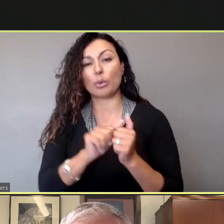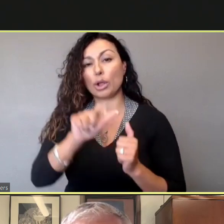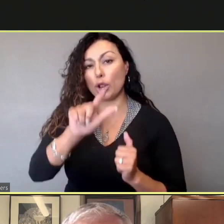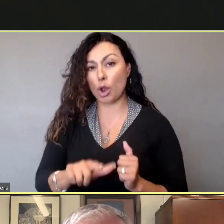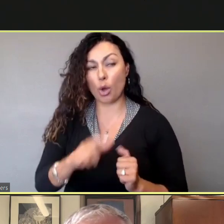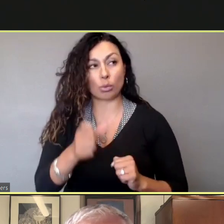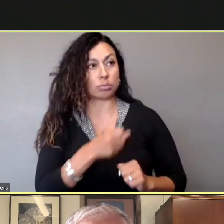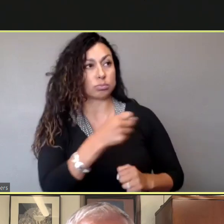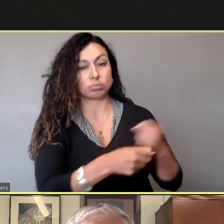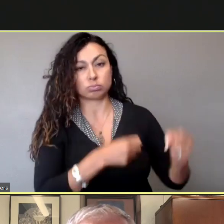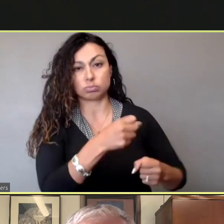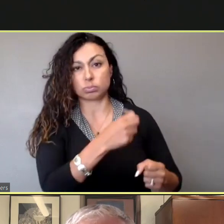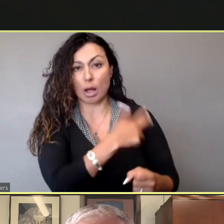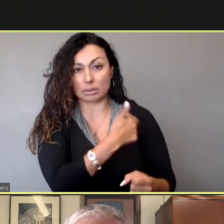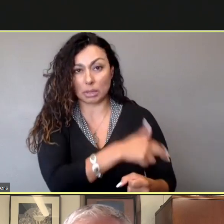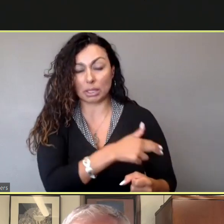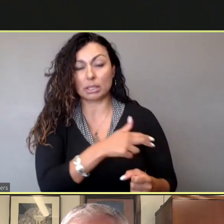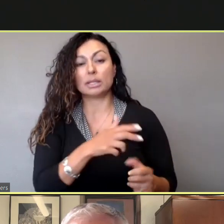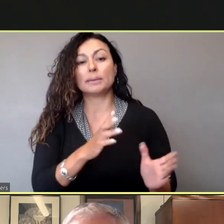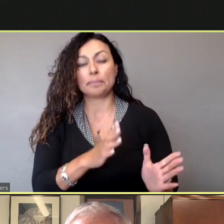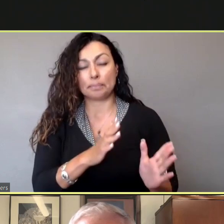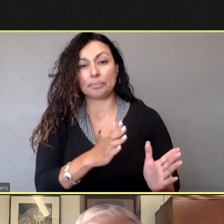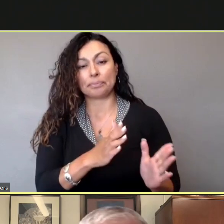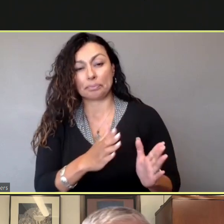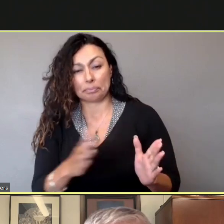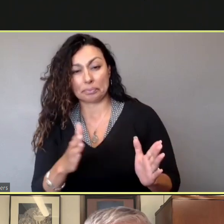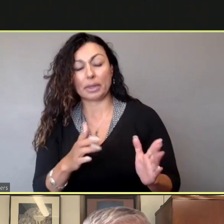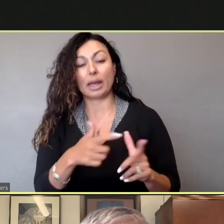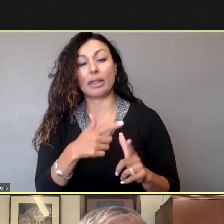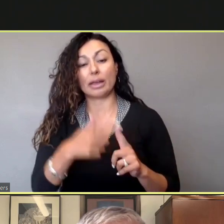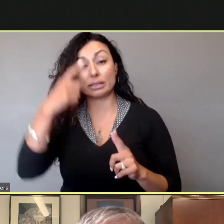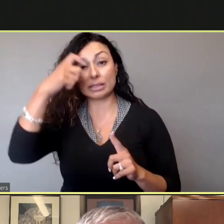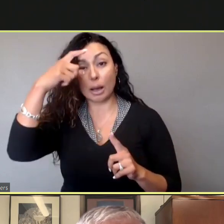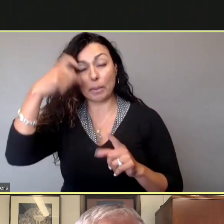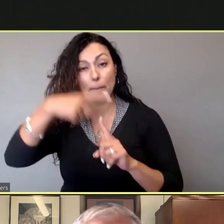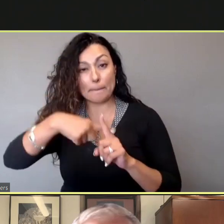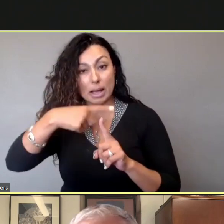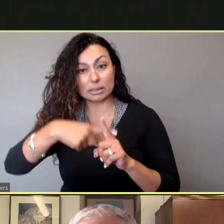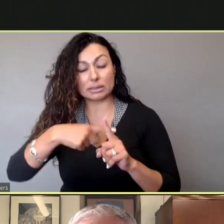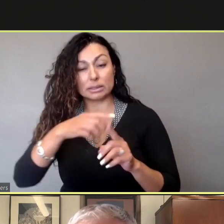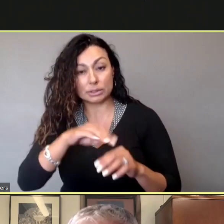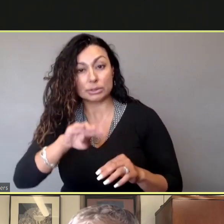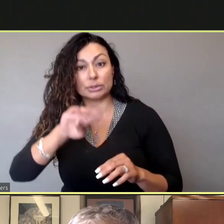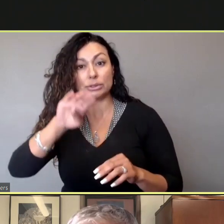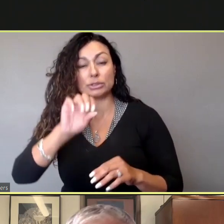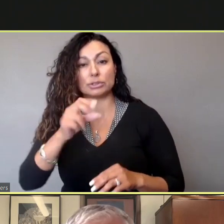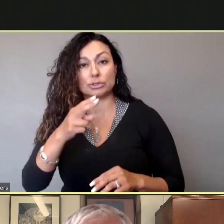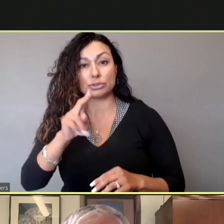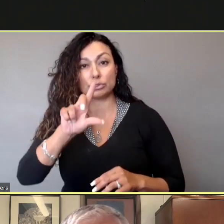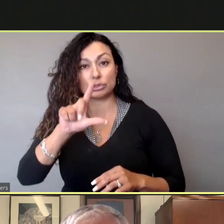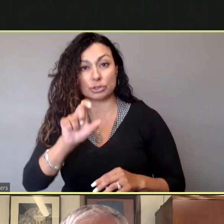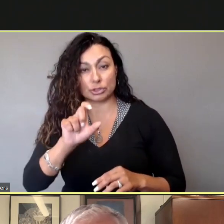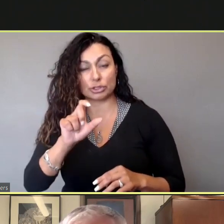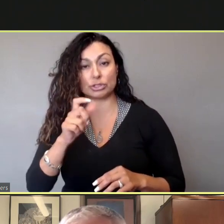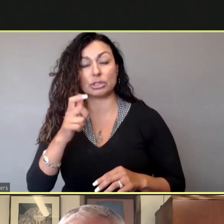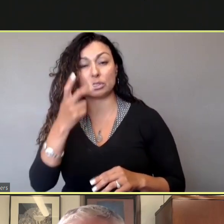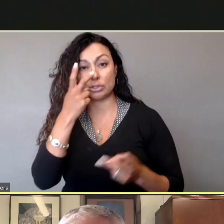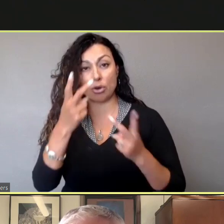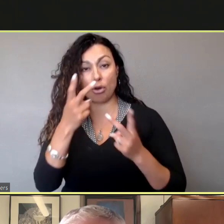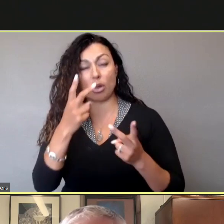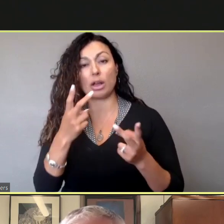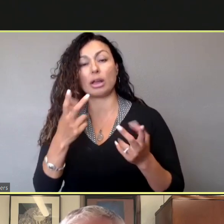hospitalization rates. And then with the summer months and the surge that we saw, you're